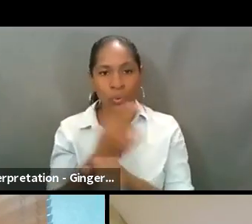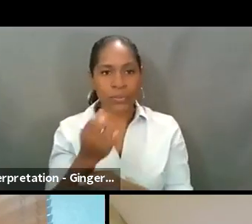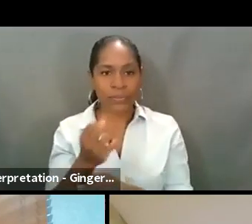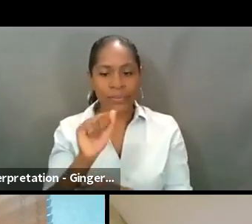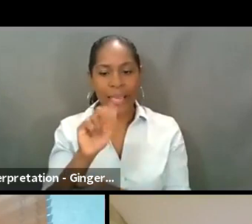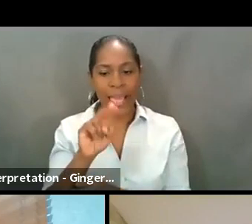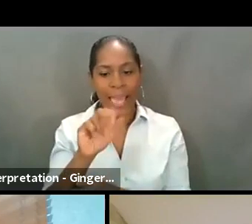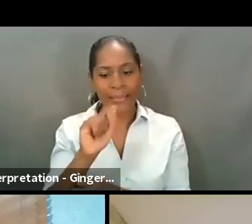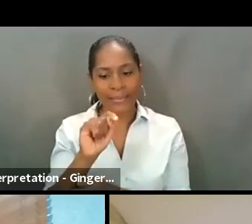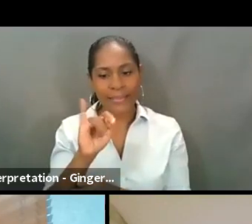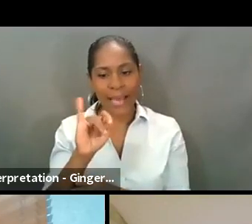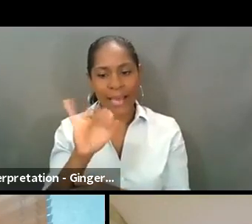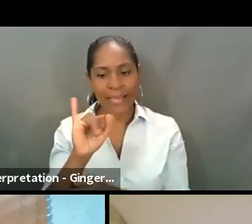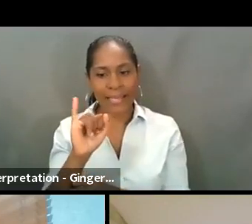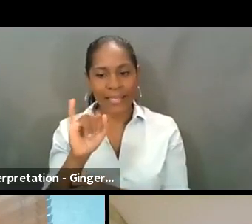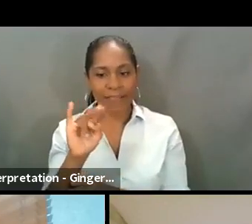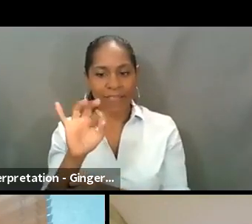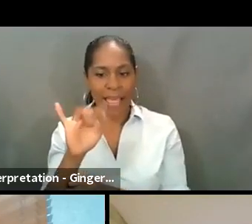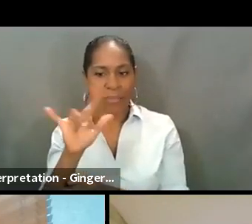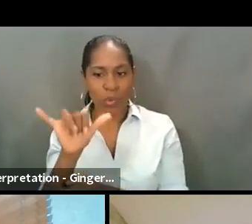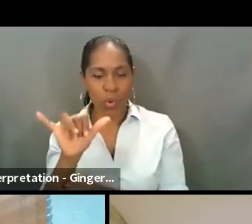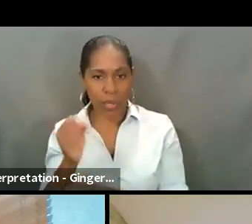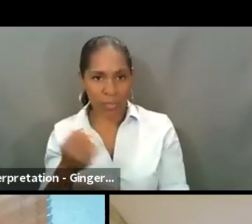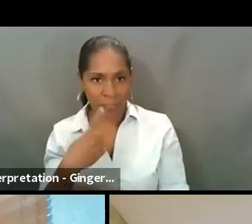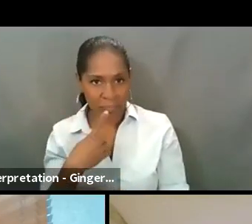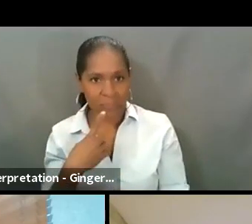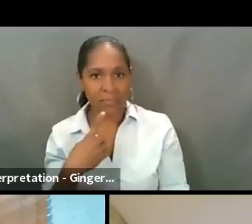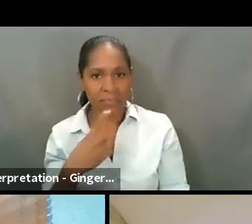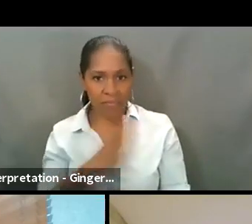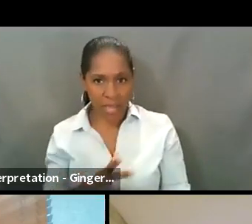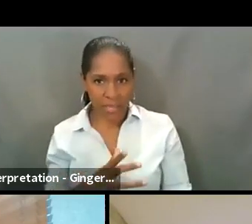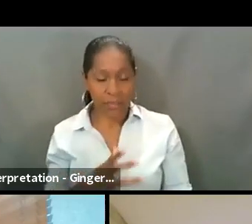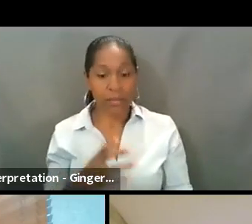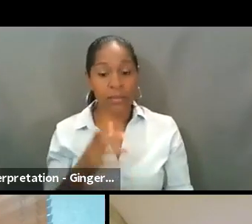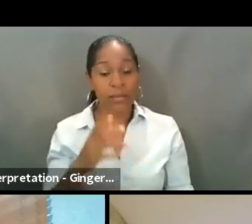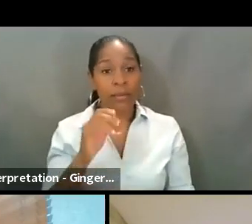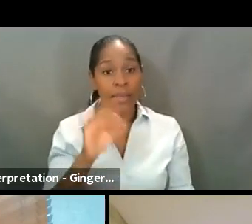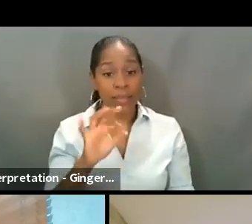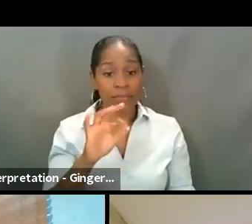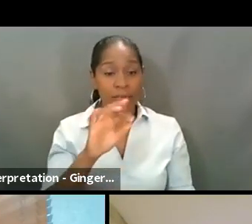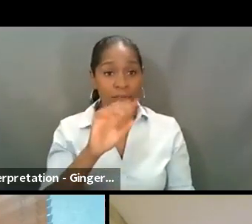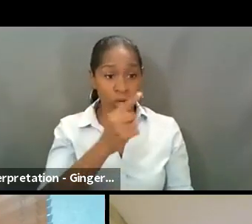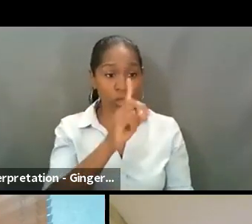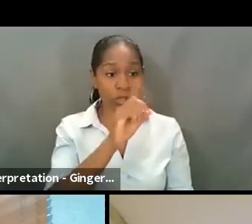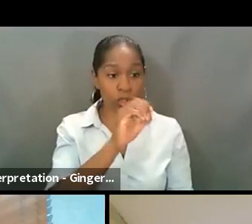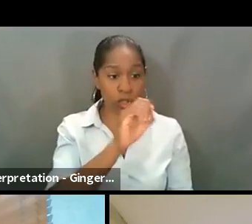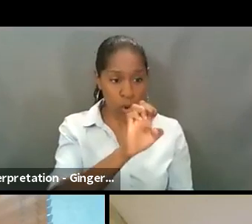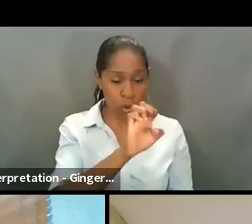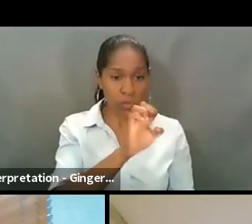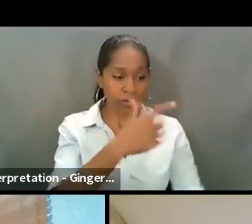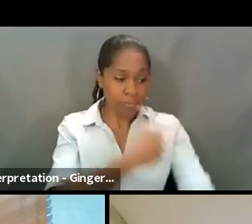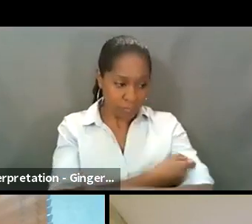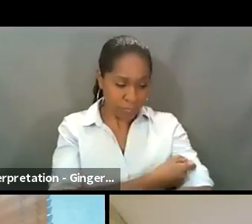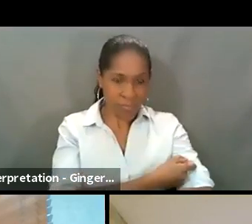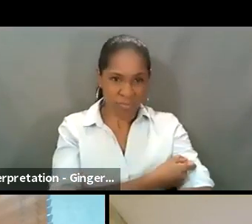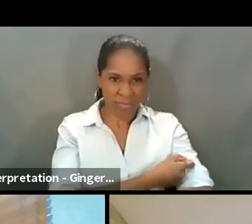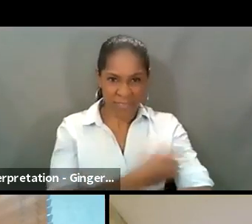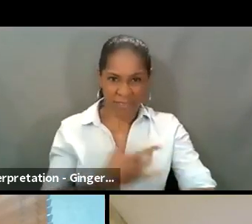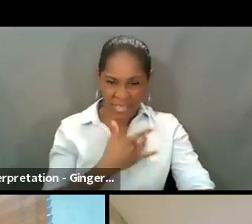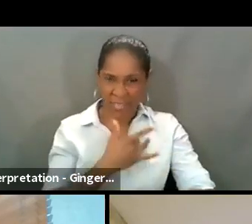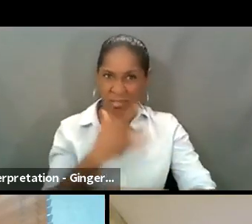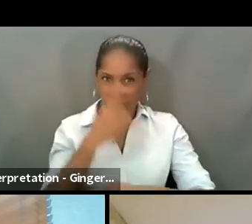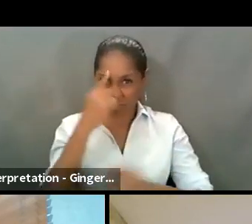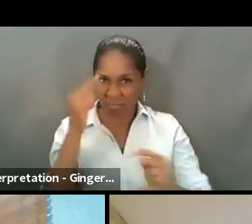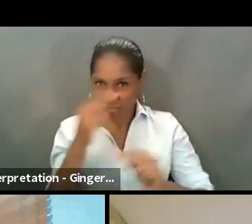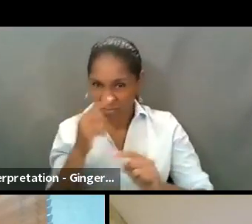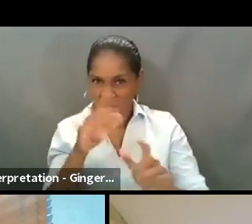the ability and flexibility, especially after the second dose, you might want to consider having a more relaxed day afterwards,